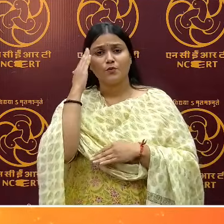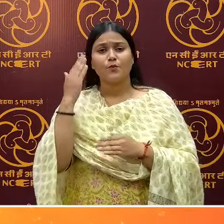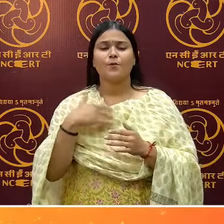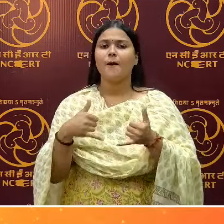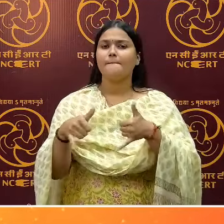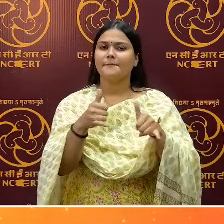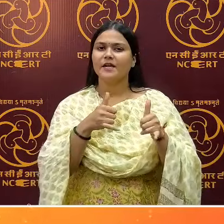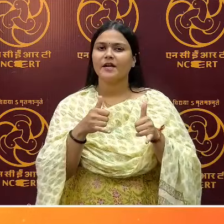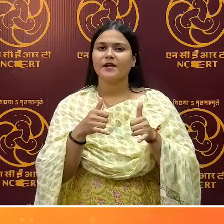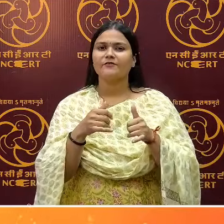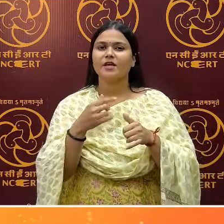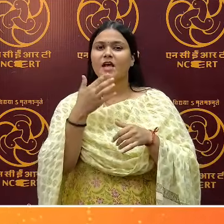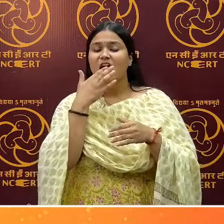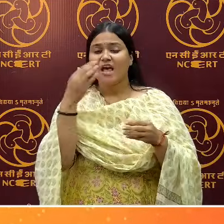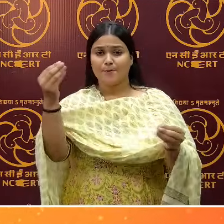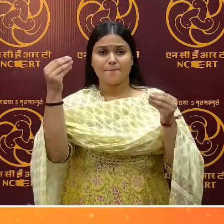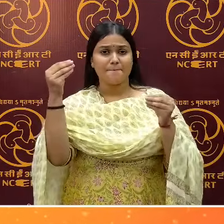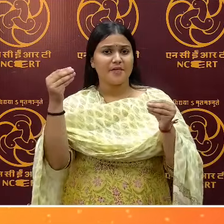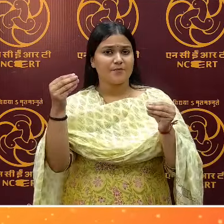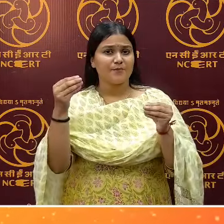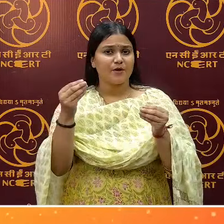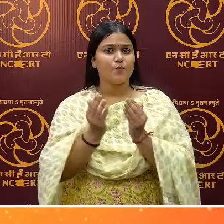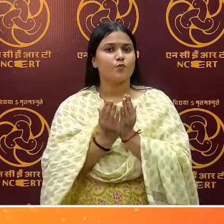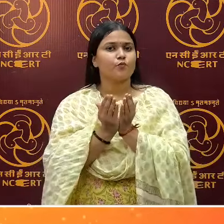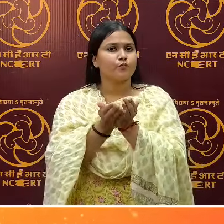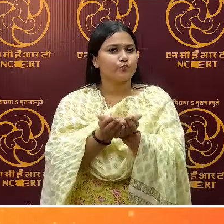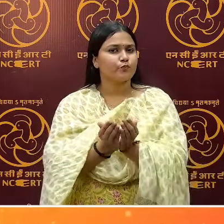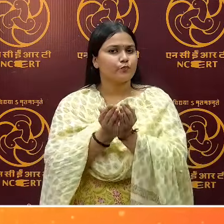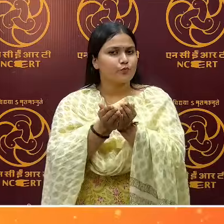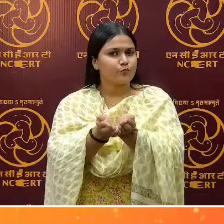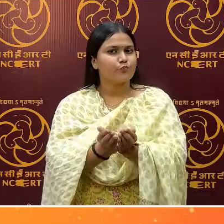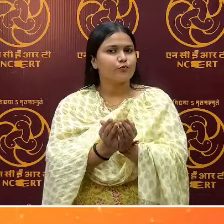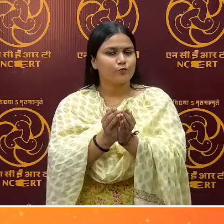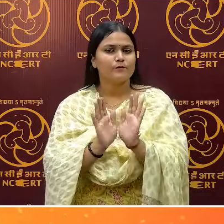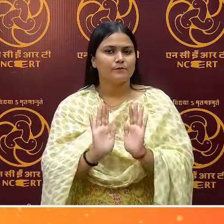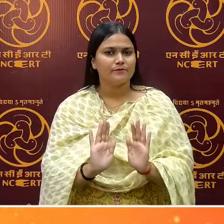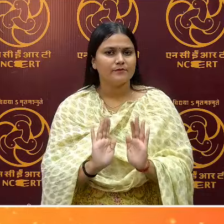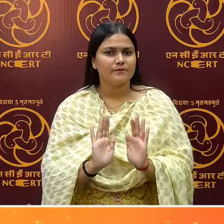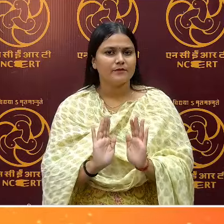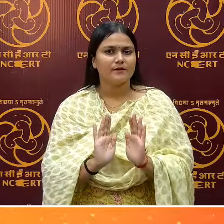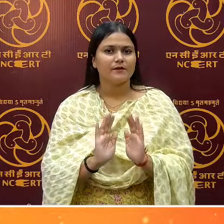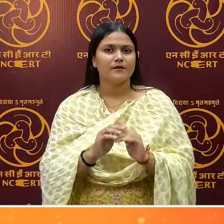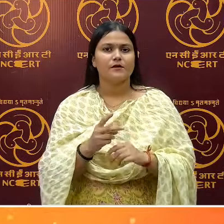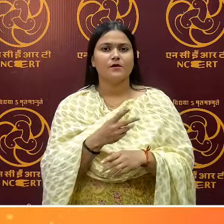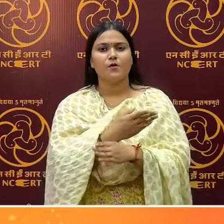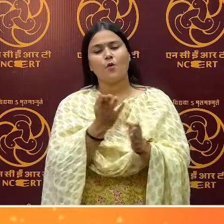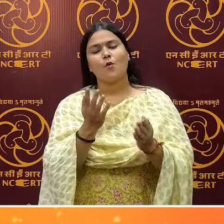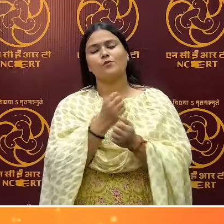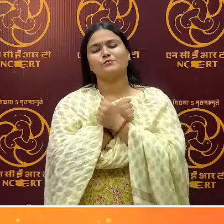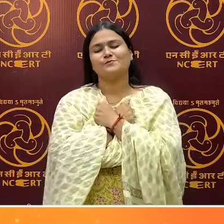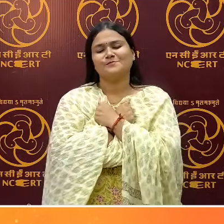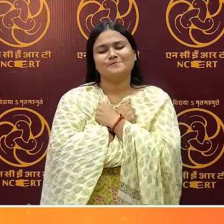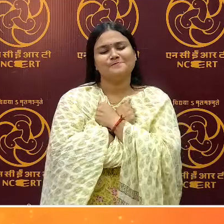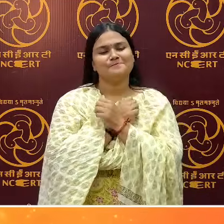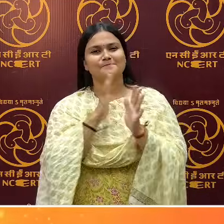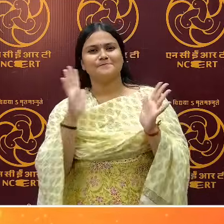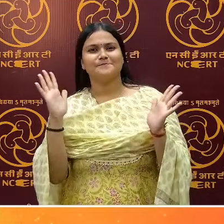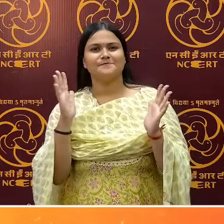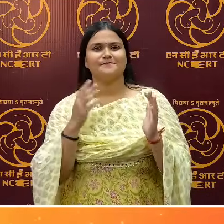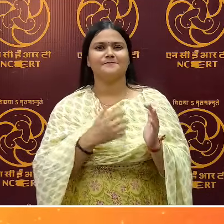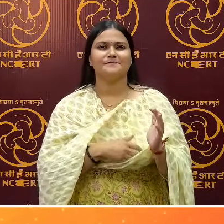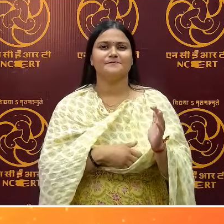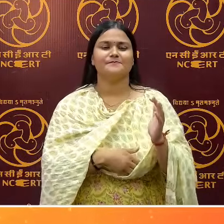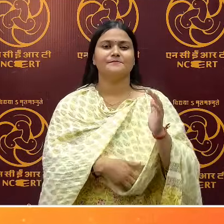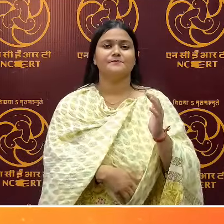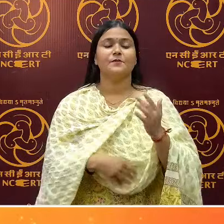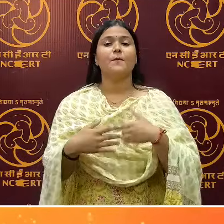with paper boats when we were kids, or even the children, those who are these age children, they all love. Yes. Right? So I have